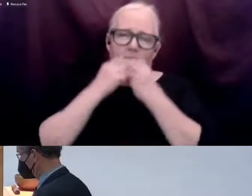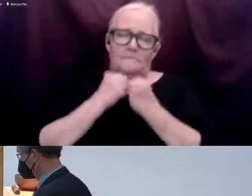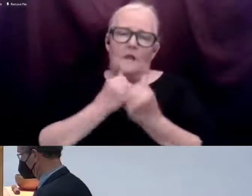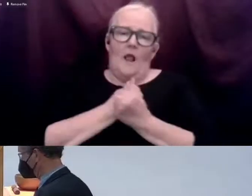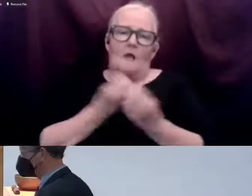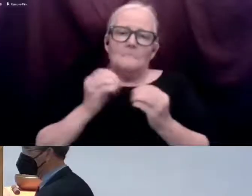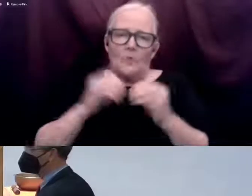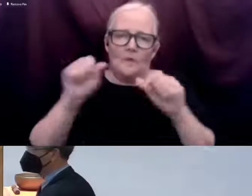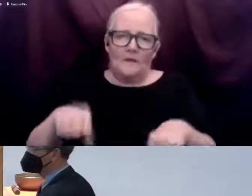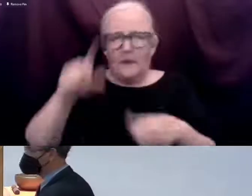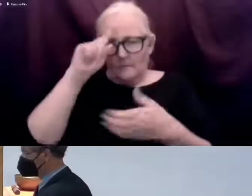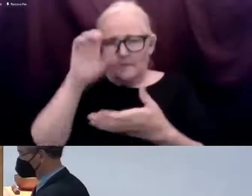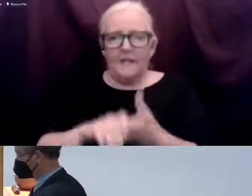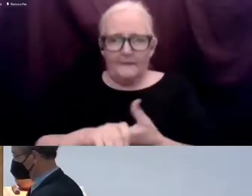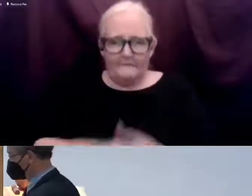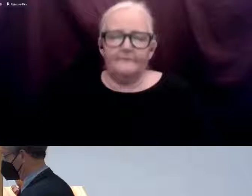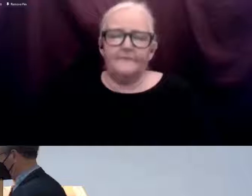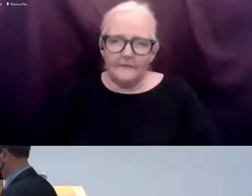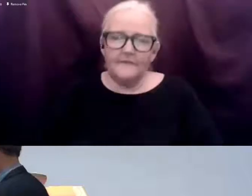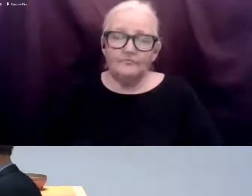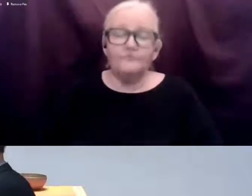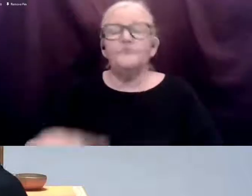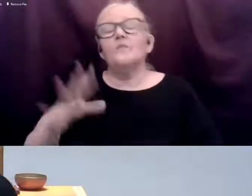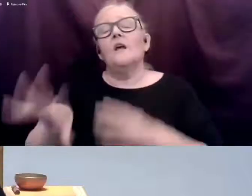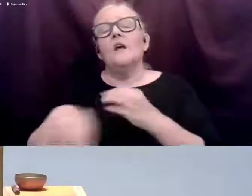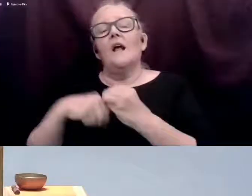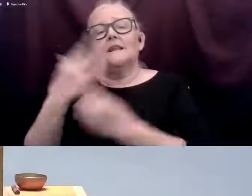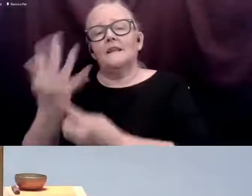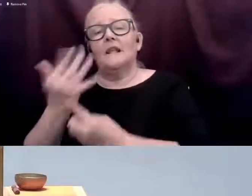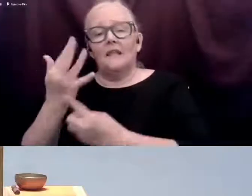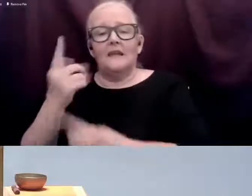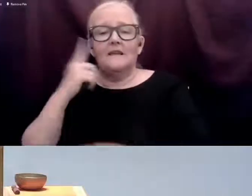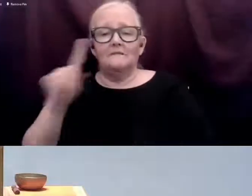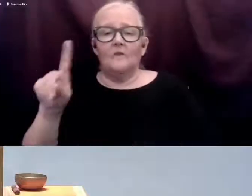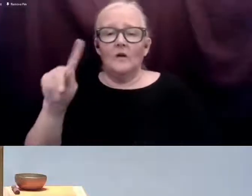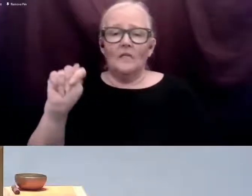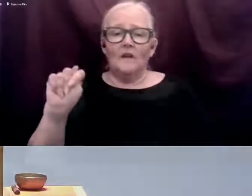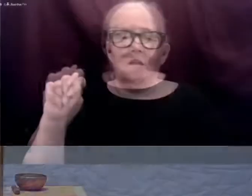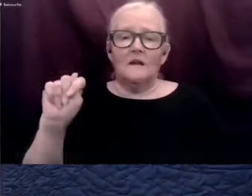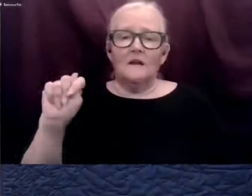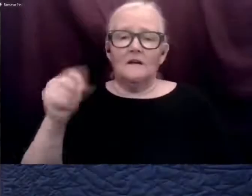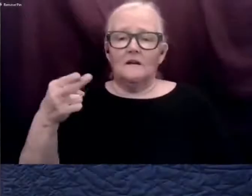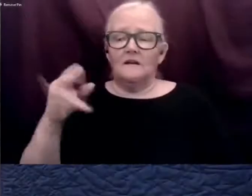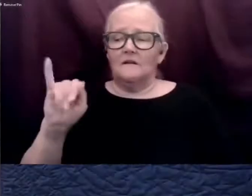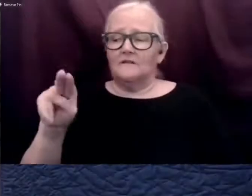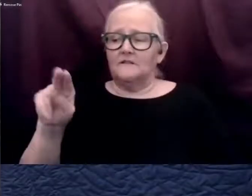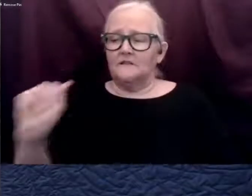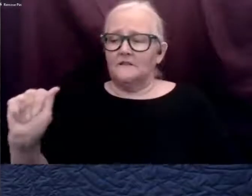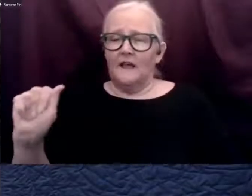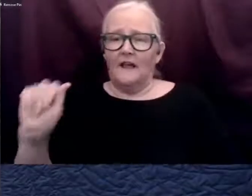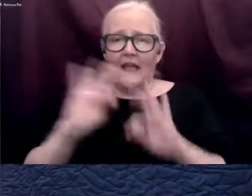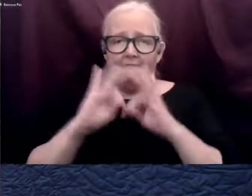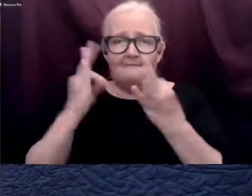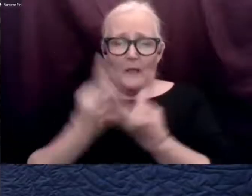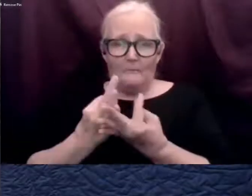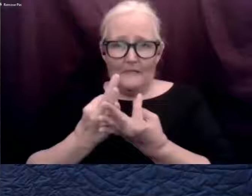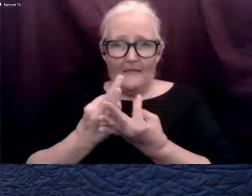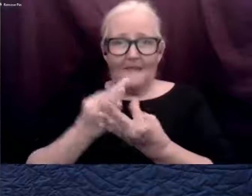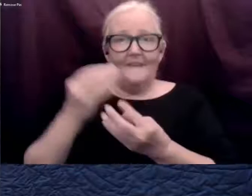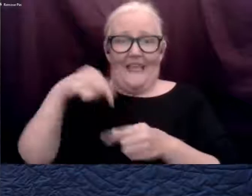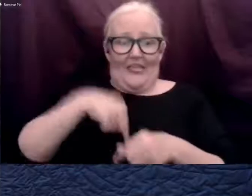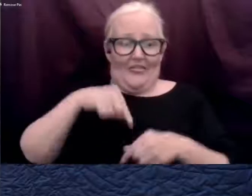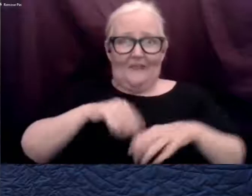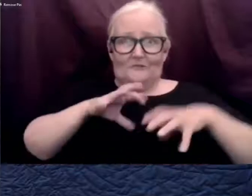light a candle for the Tanai family, whom this congregation has sponsored as they've begun their lives in this country